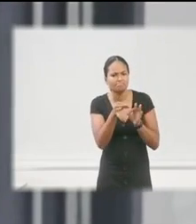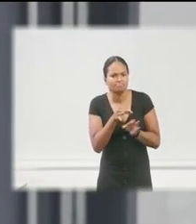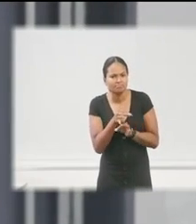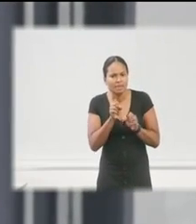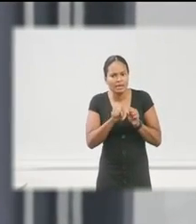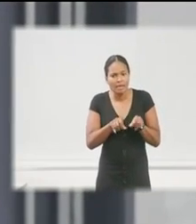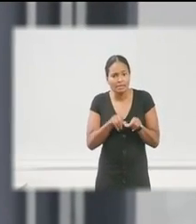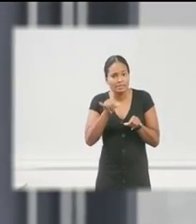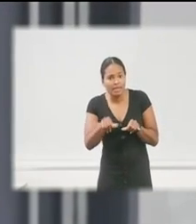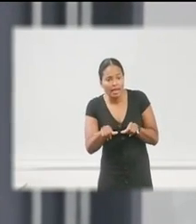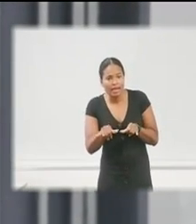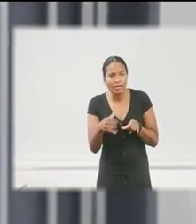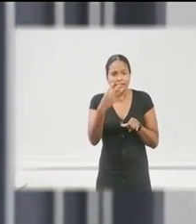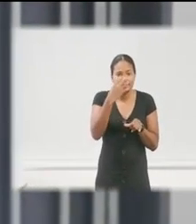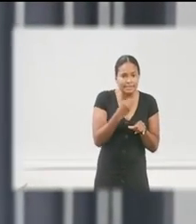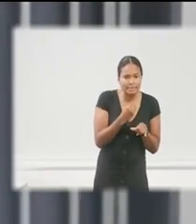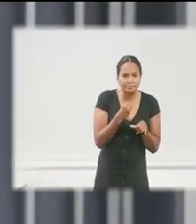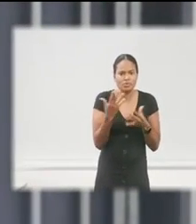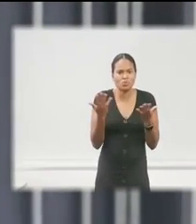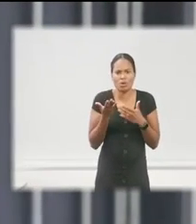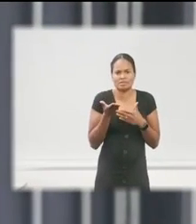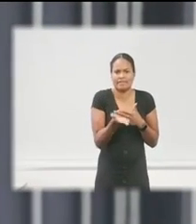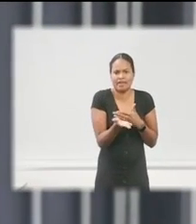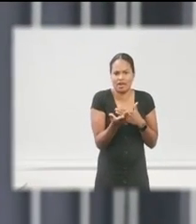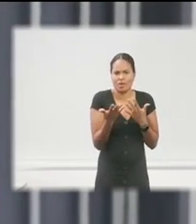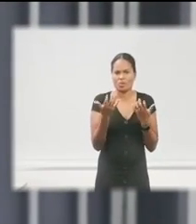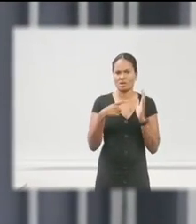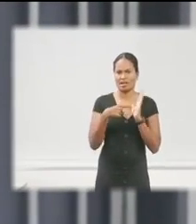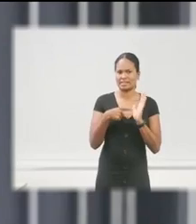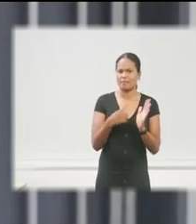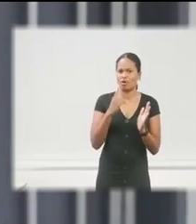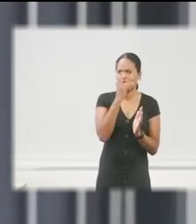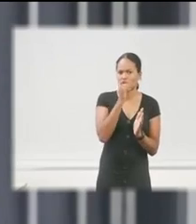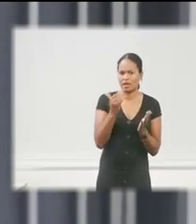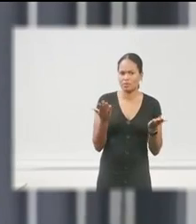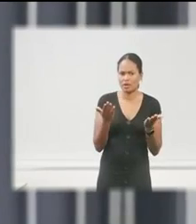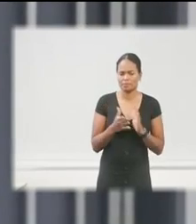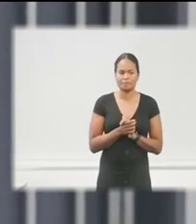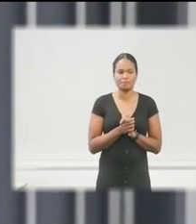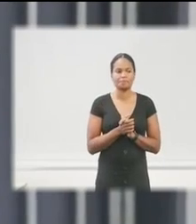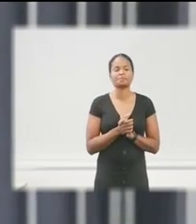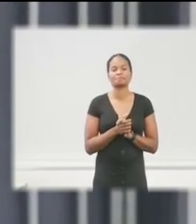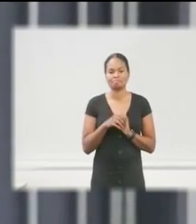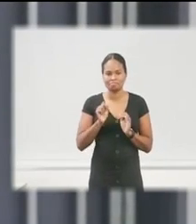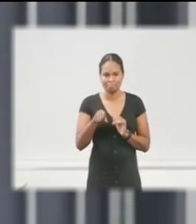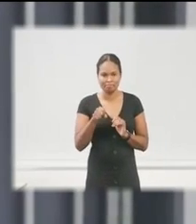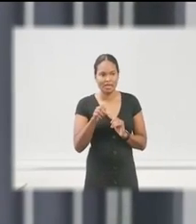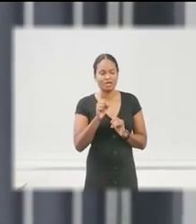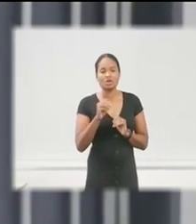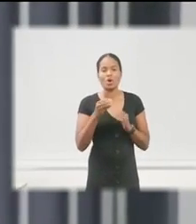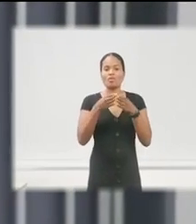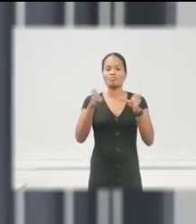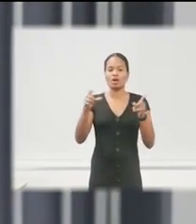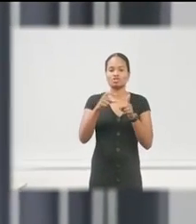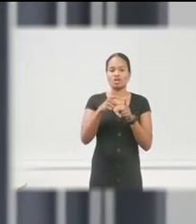What do they have? And just maybe give me an example. I don't know what those are exactly. Yeah, so the broader term is heat relief center, and